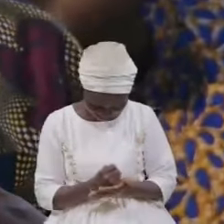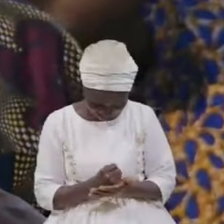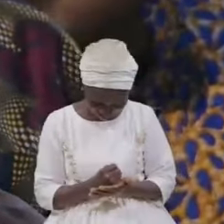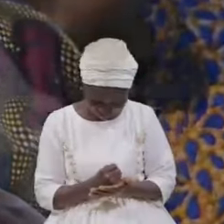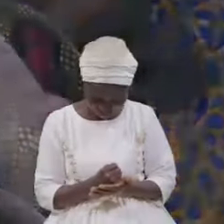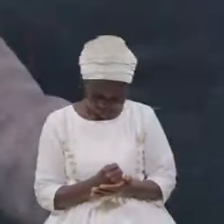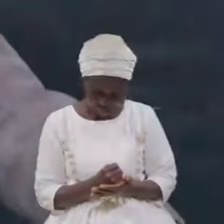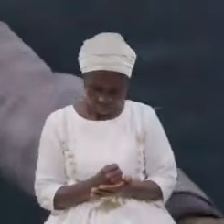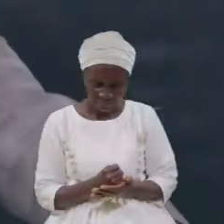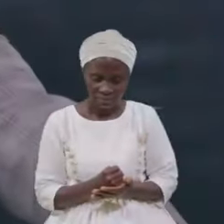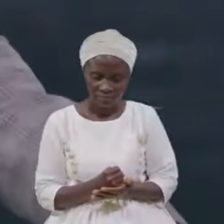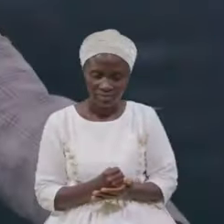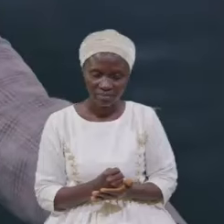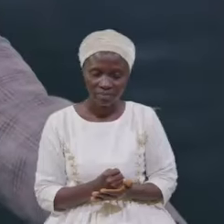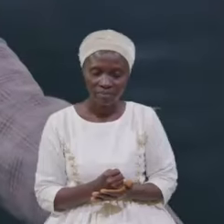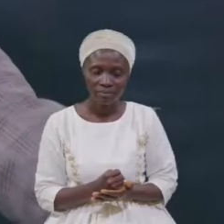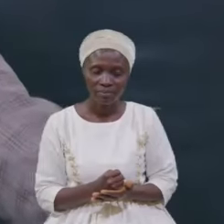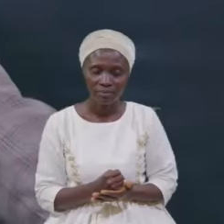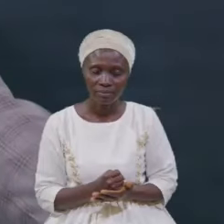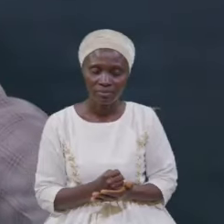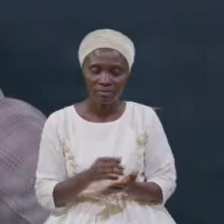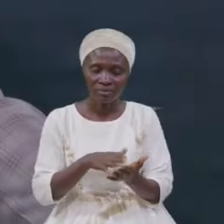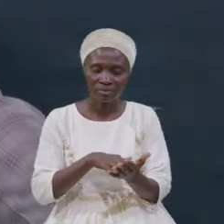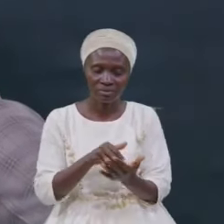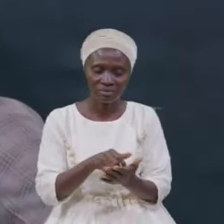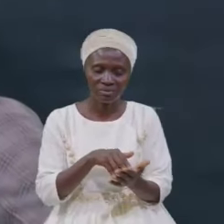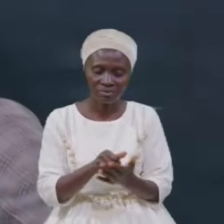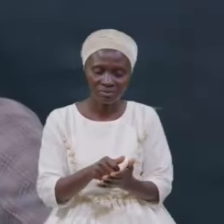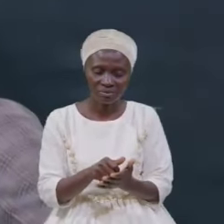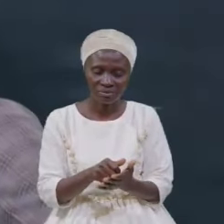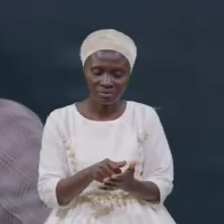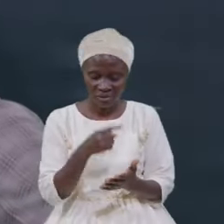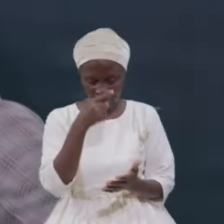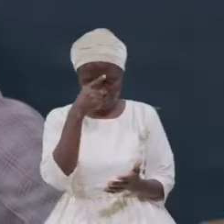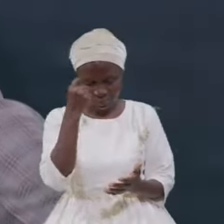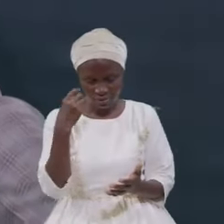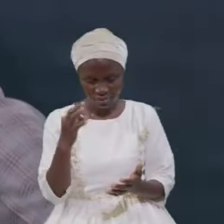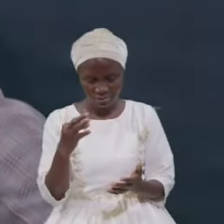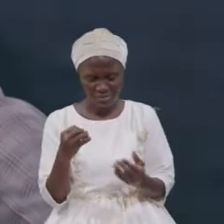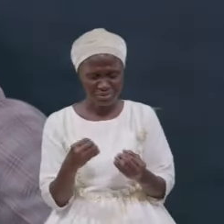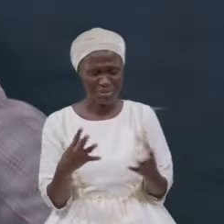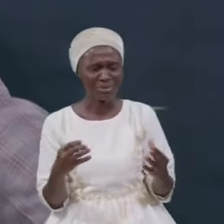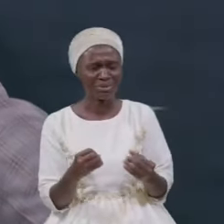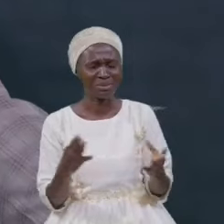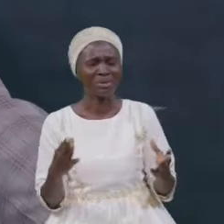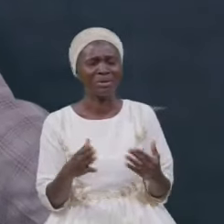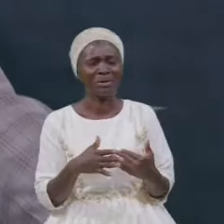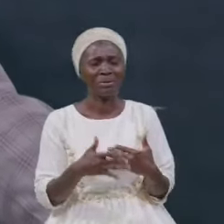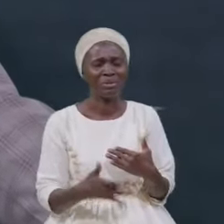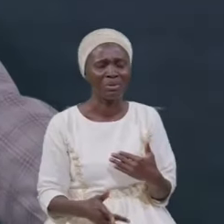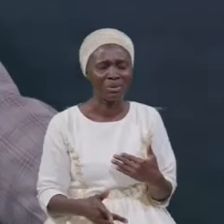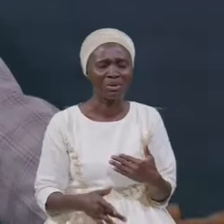Yeah. Weakness because of the much blood flowing out of your body. Pain, terrible